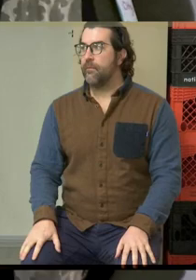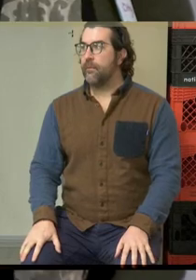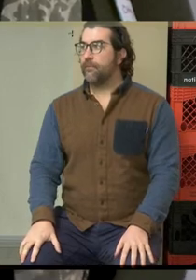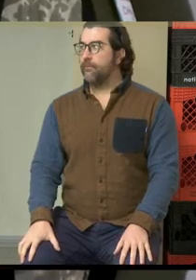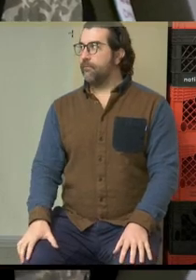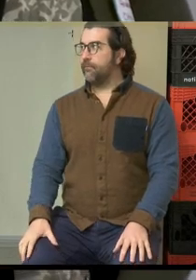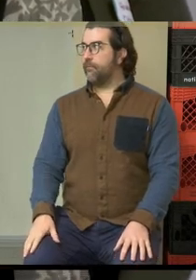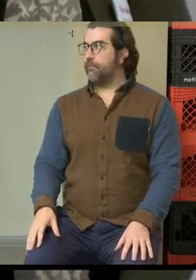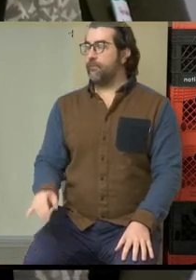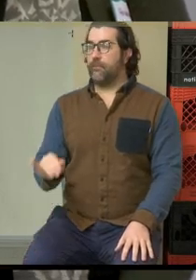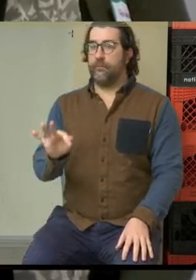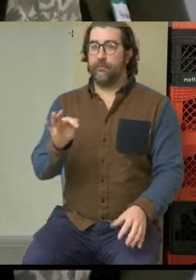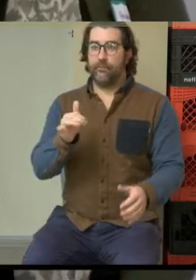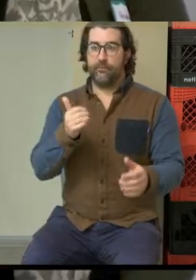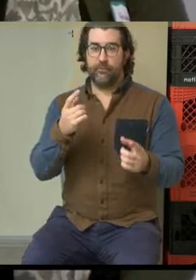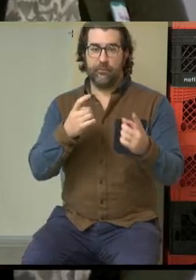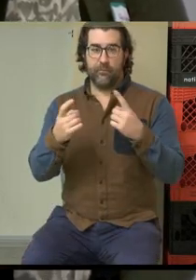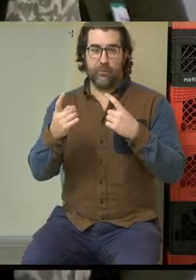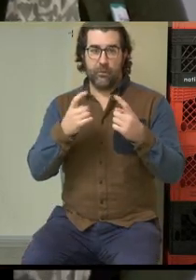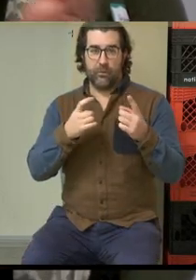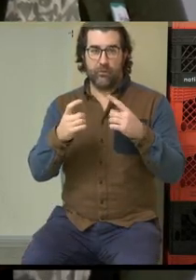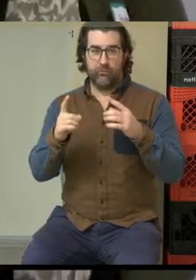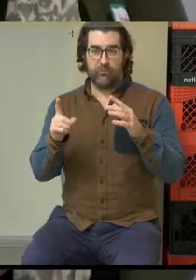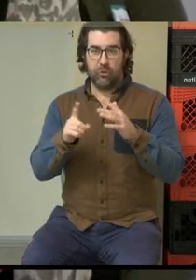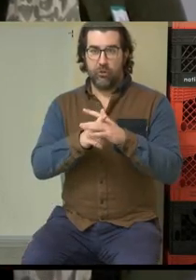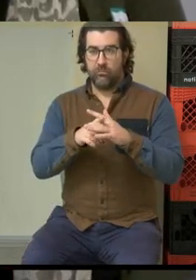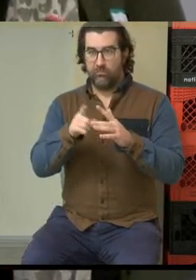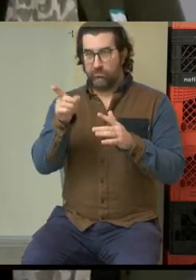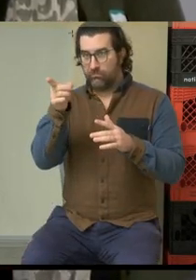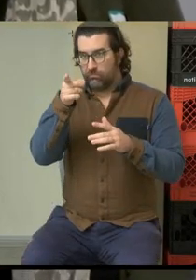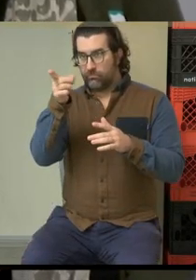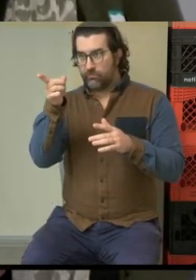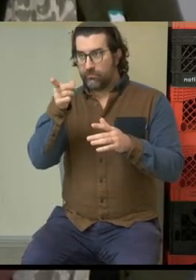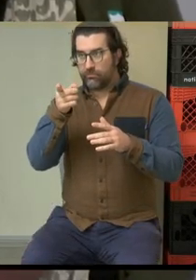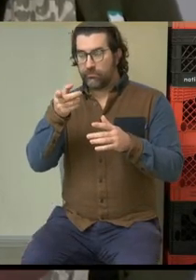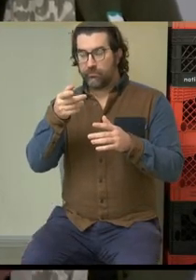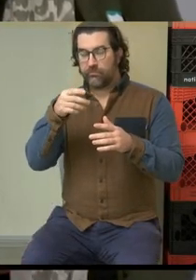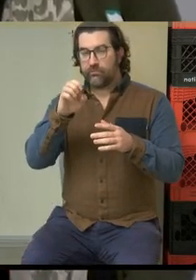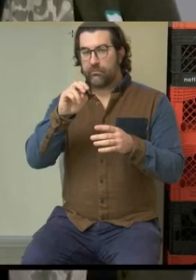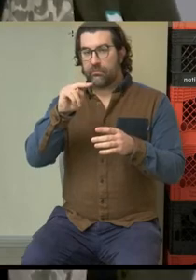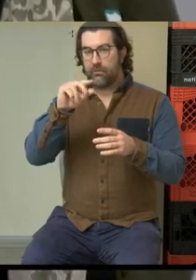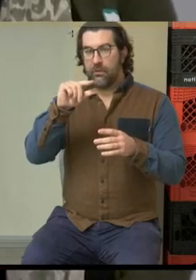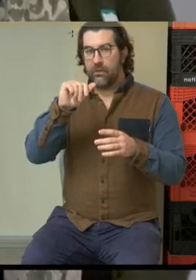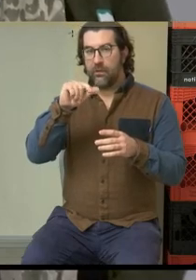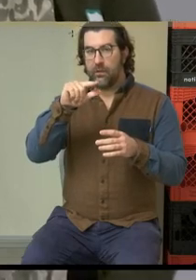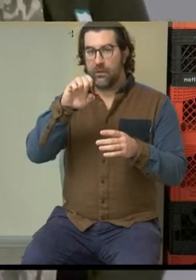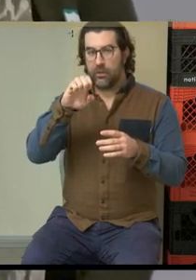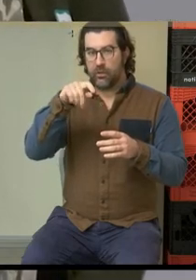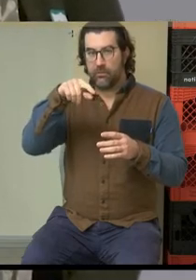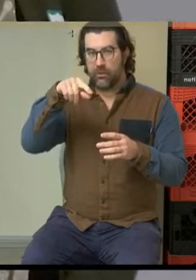And if you have other questions that come up, feel free to ask them there. Feel free to ask them on Engage BGH if you're online.